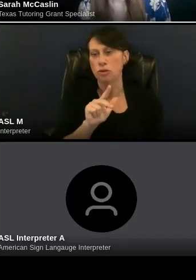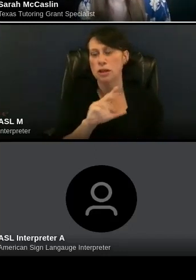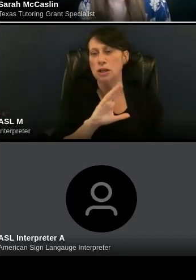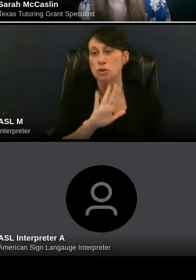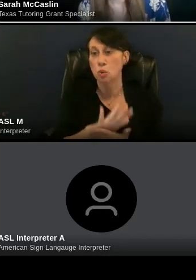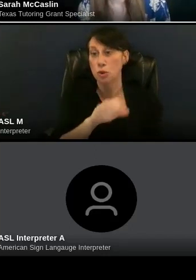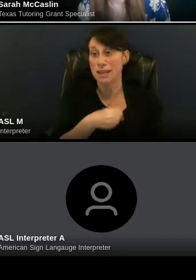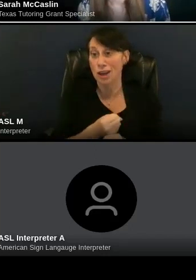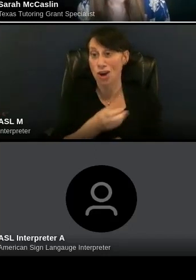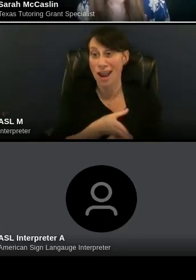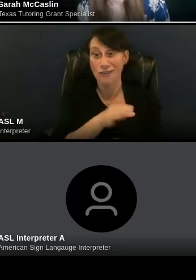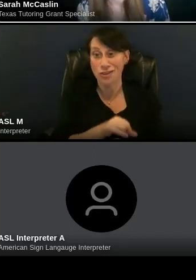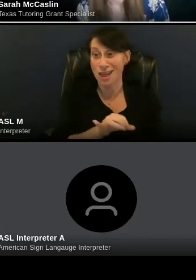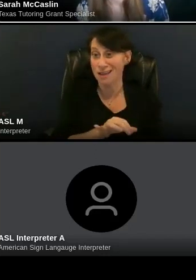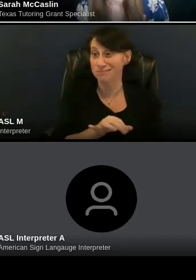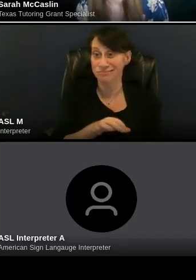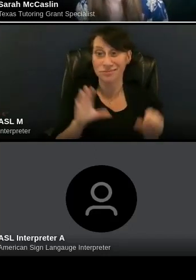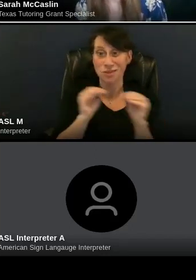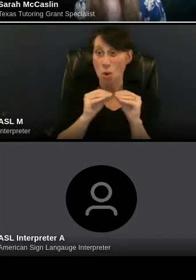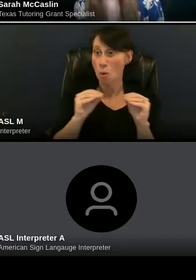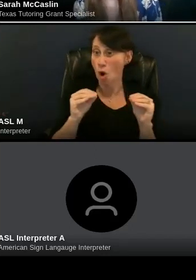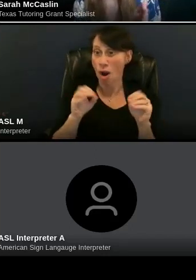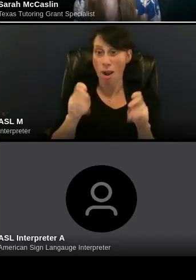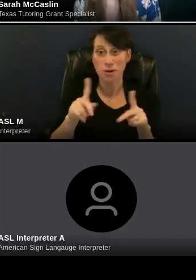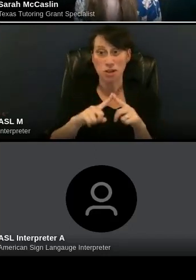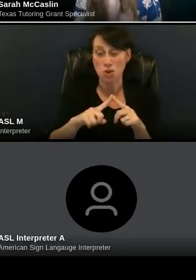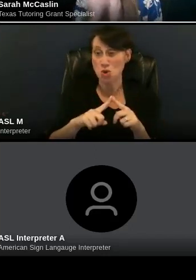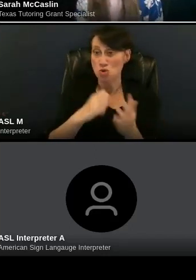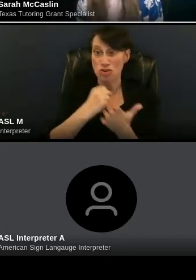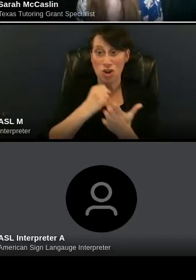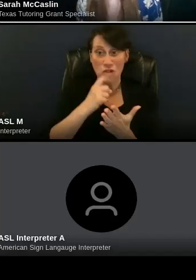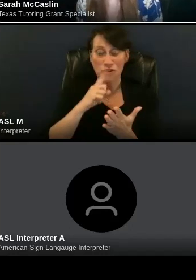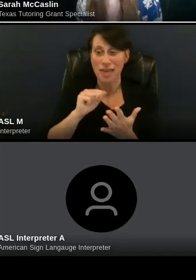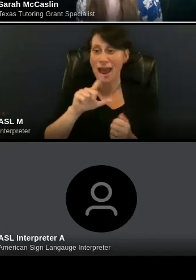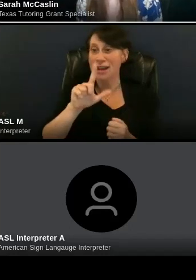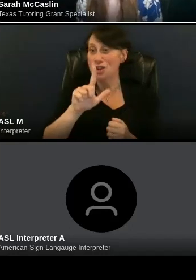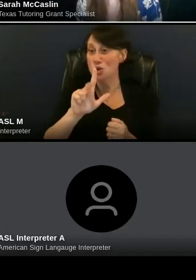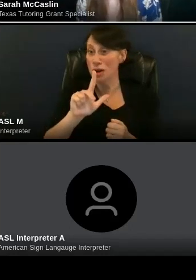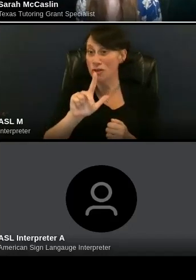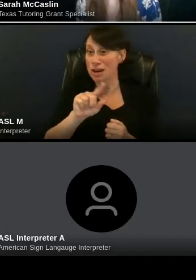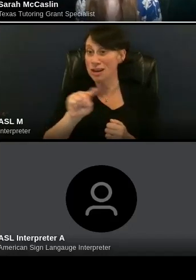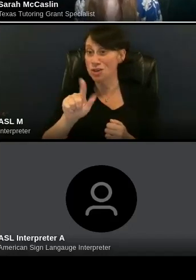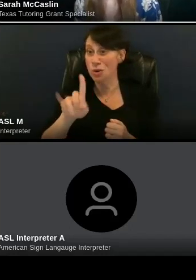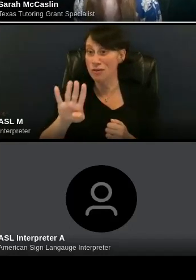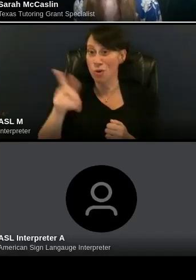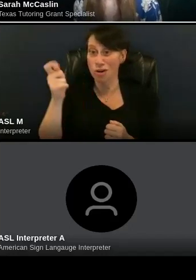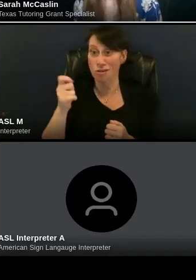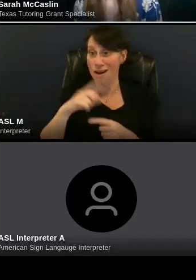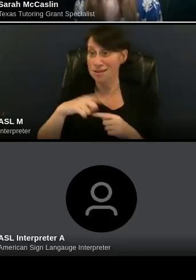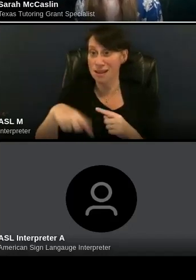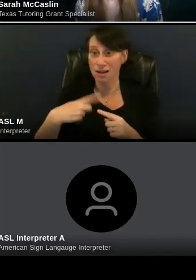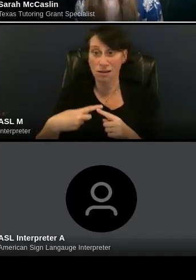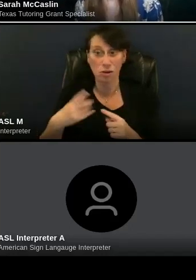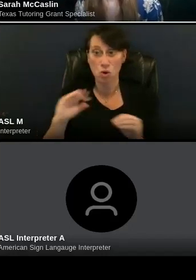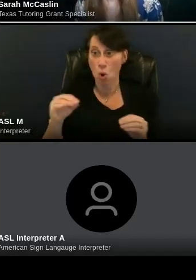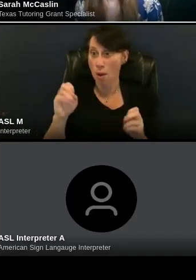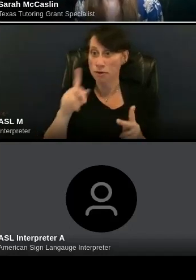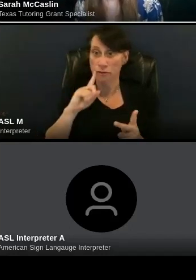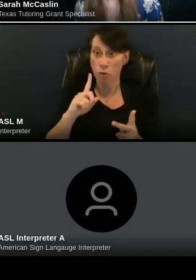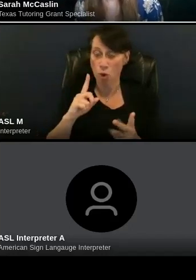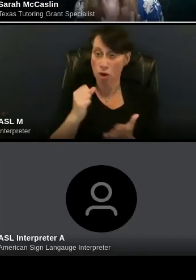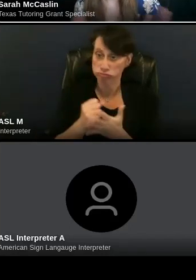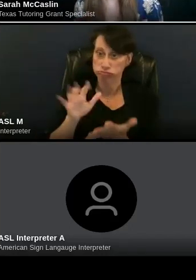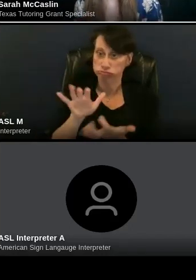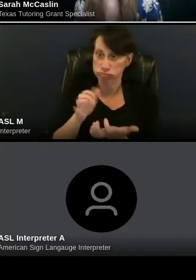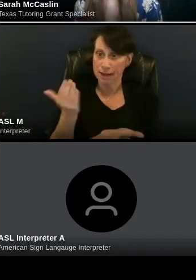After that, there won't be an opportunity to renew for that 23-24 part of the grant cycle. However,